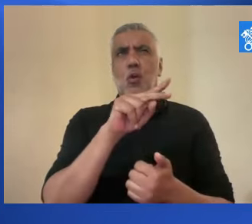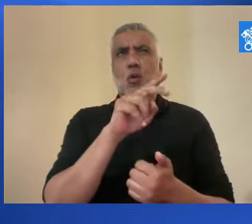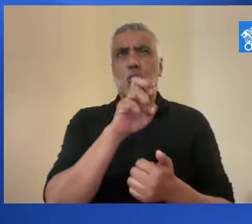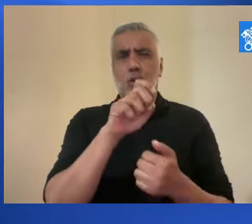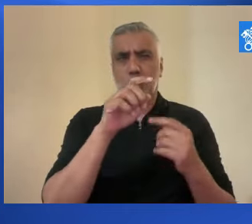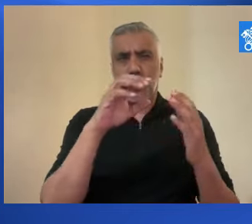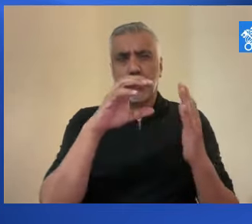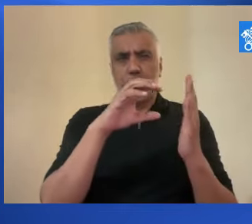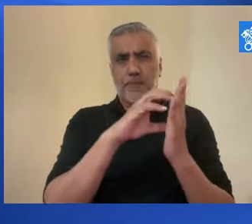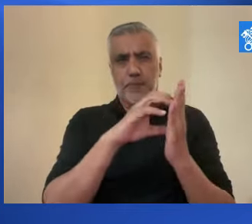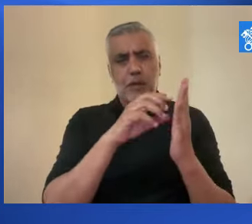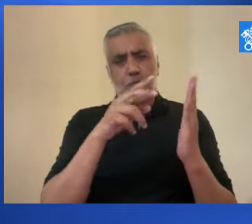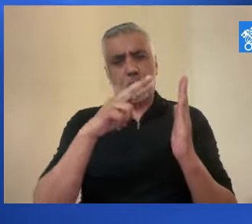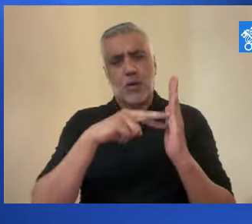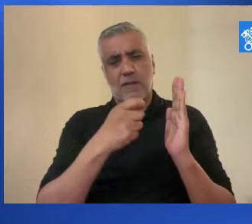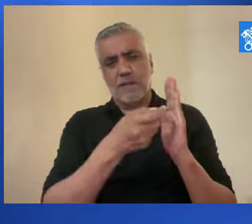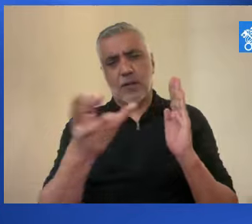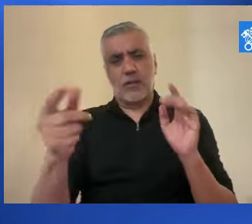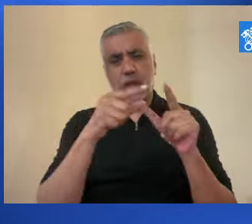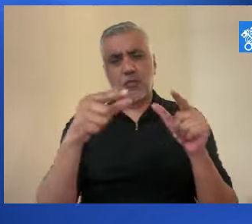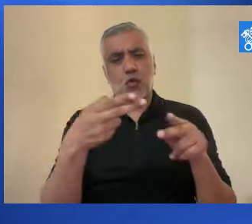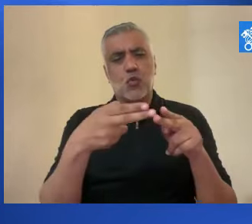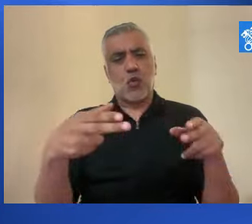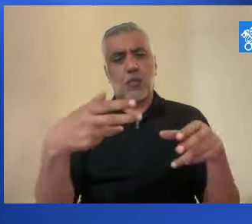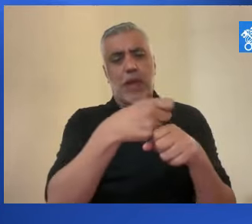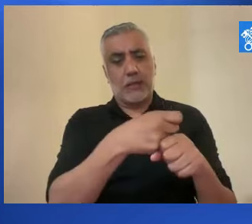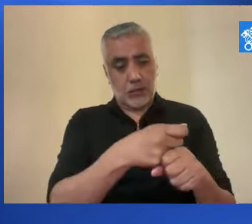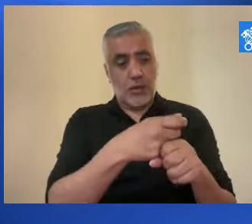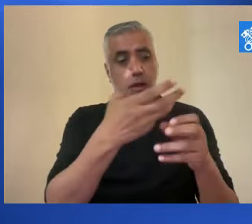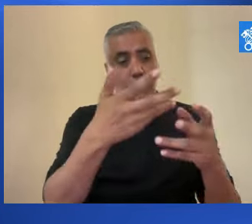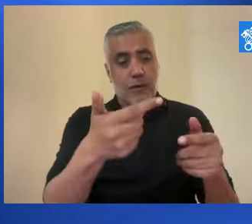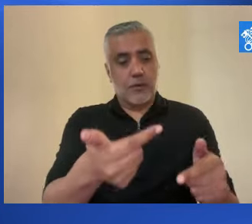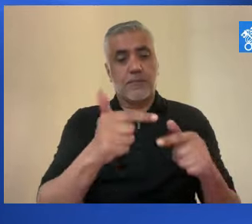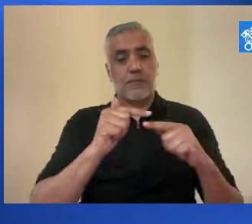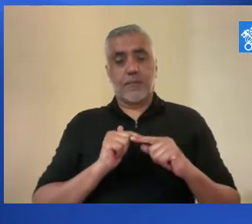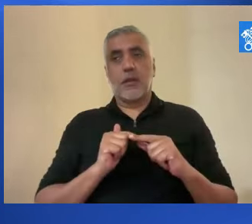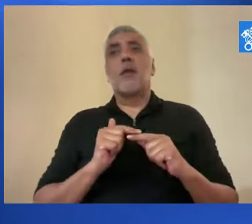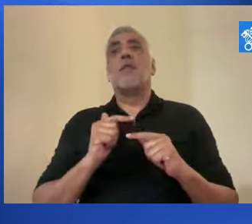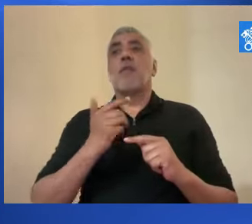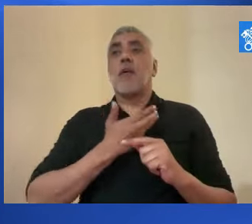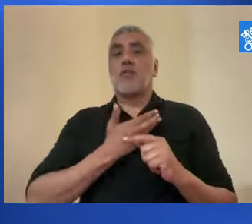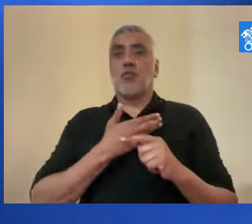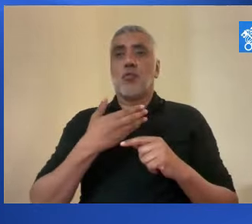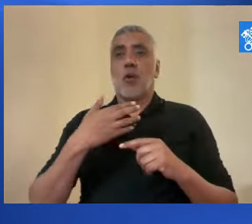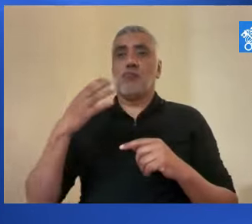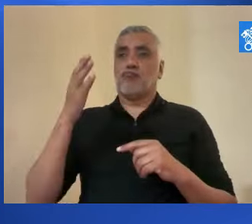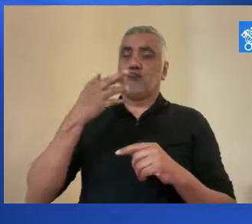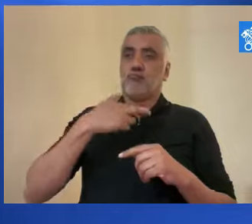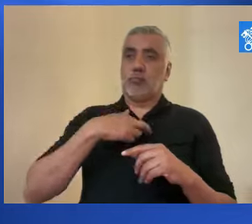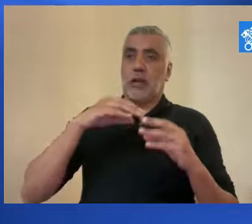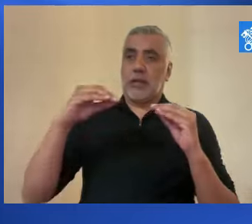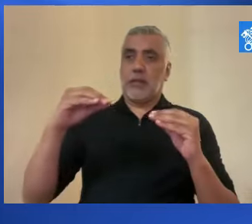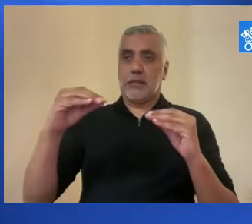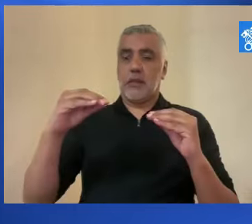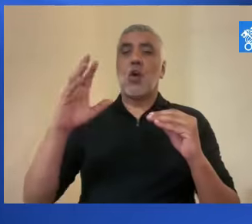that, Pope Francis will give a catechesis in Italian, of which I'll be providing you with a simultaneous English language translation. And that will be followed by a